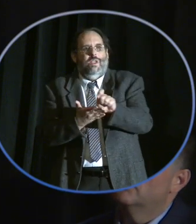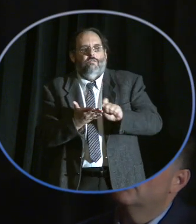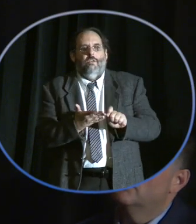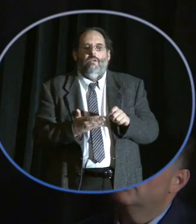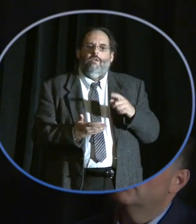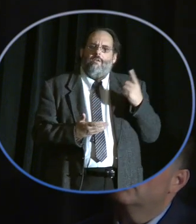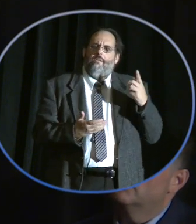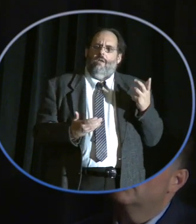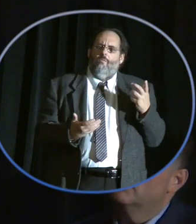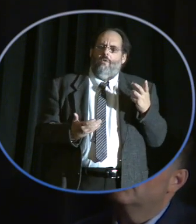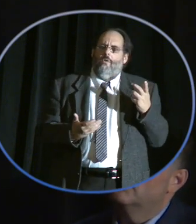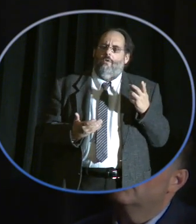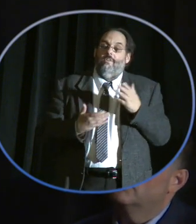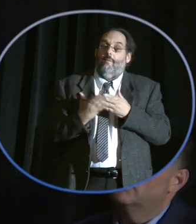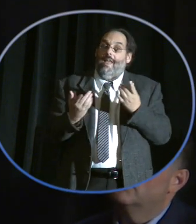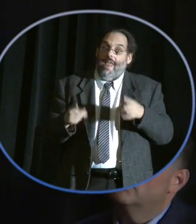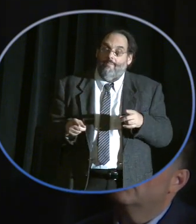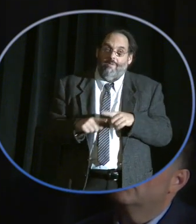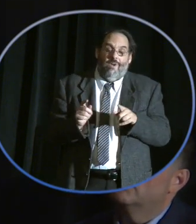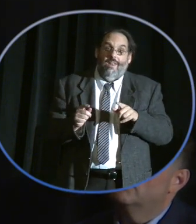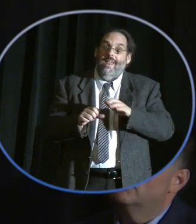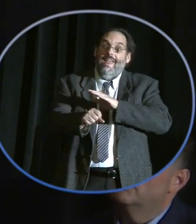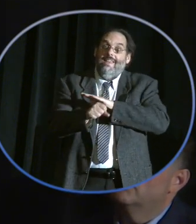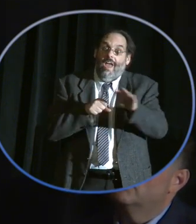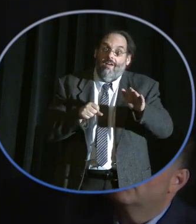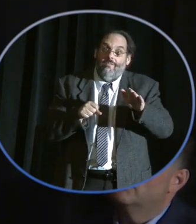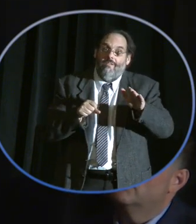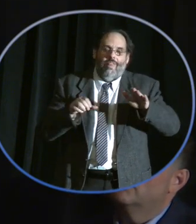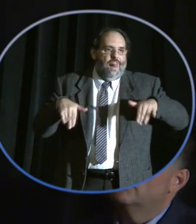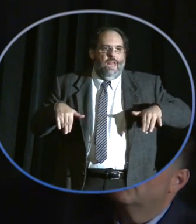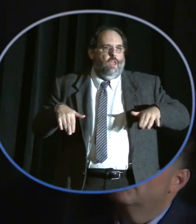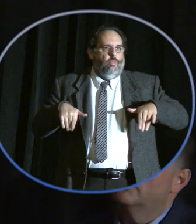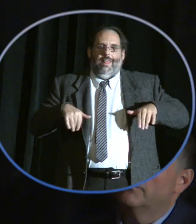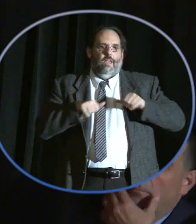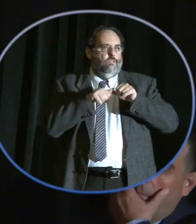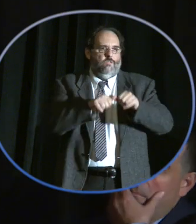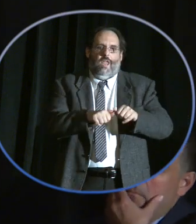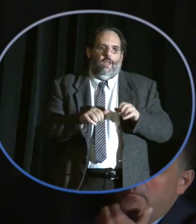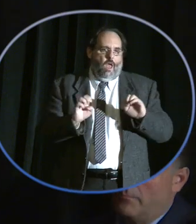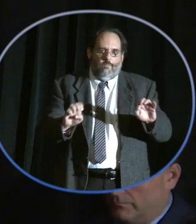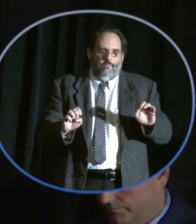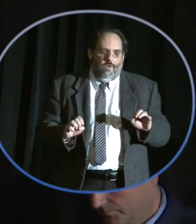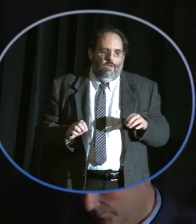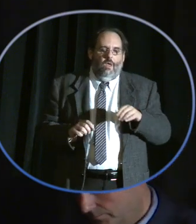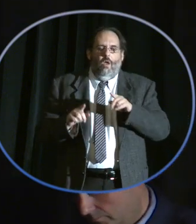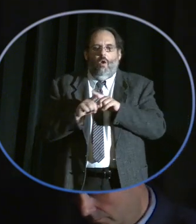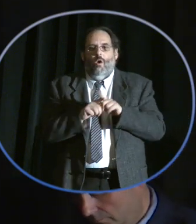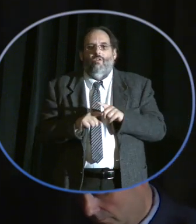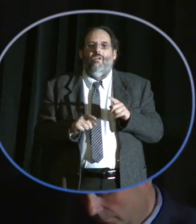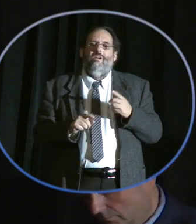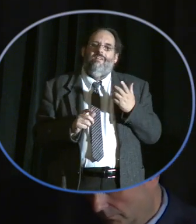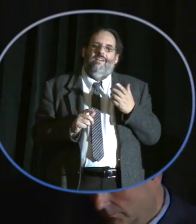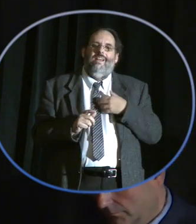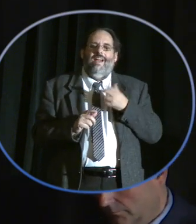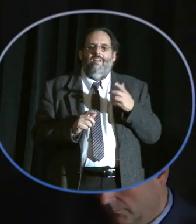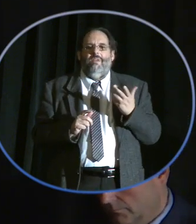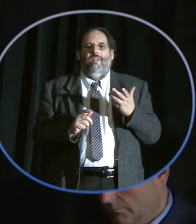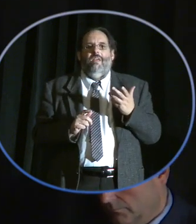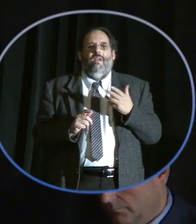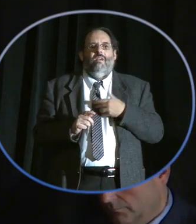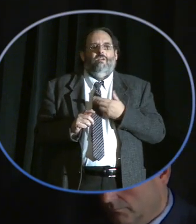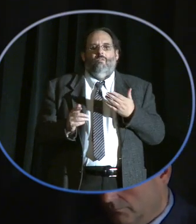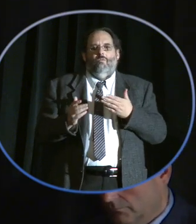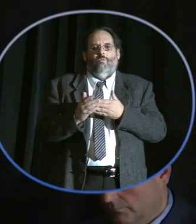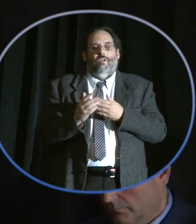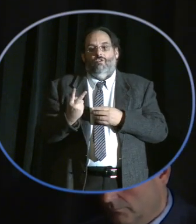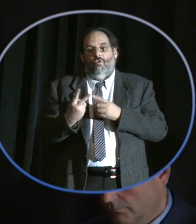that has happened. Not enough of it has happened to make it a sustained effort, right? It also had to be constitutional. So we had two